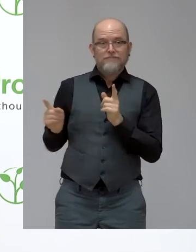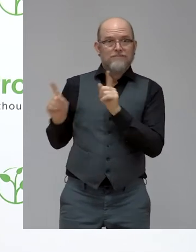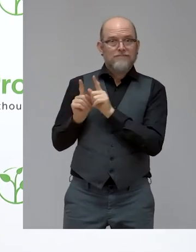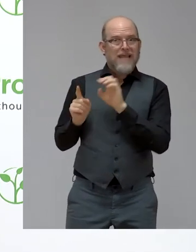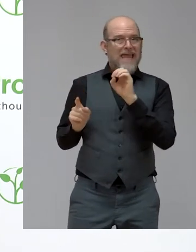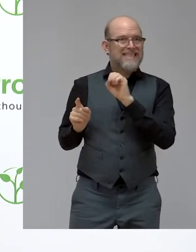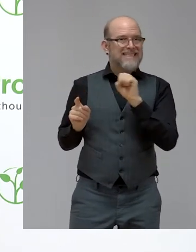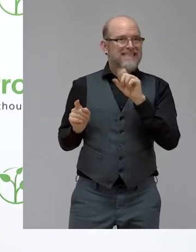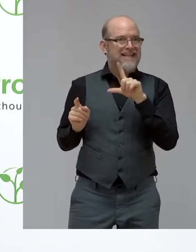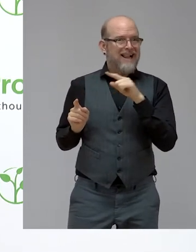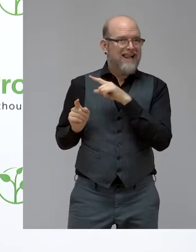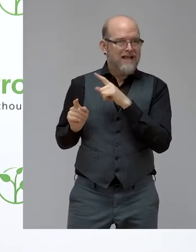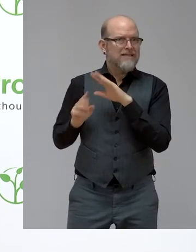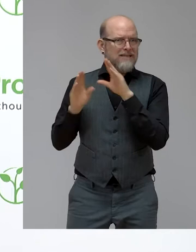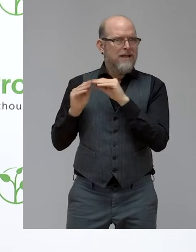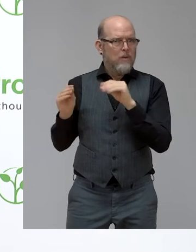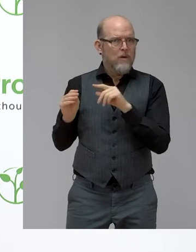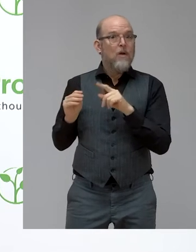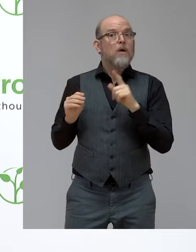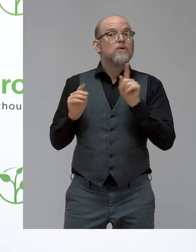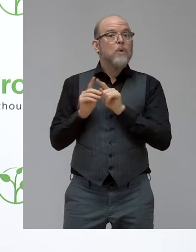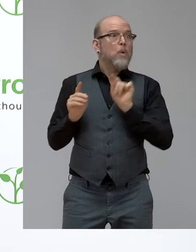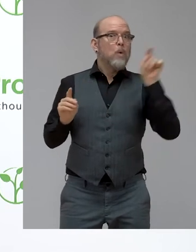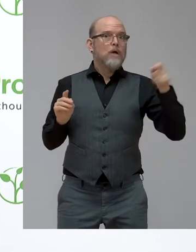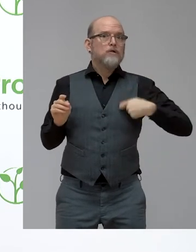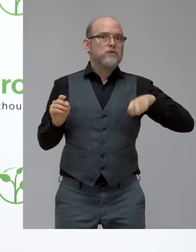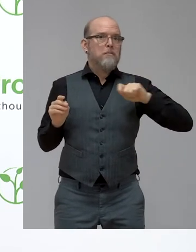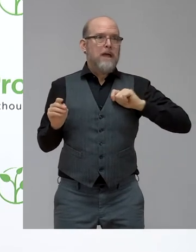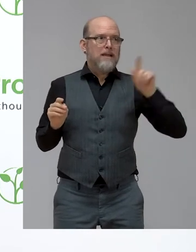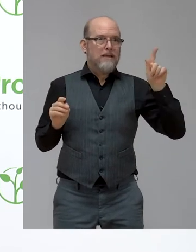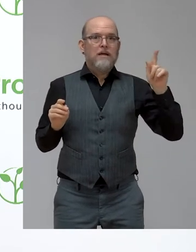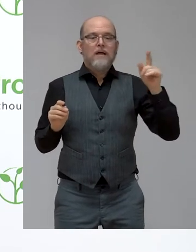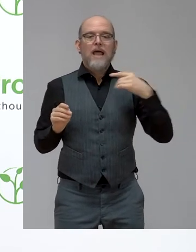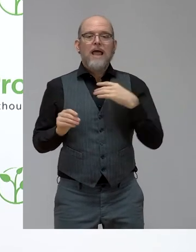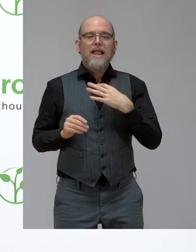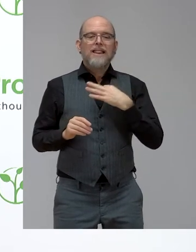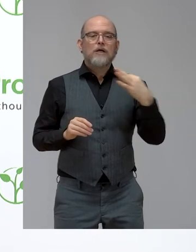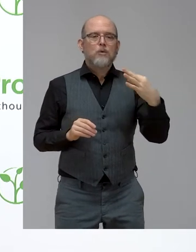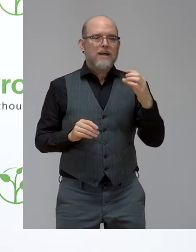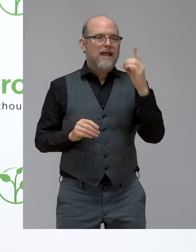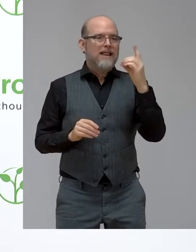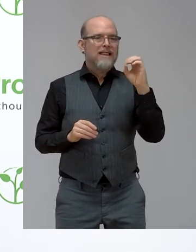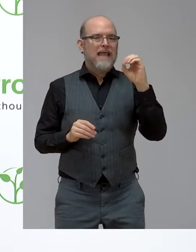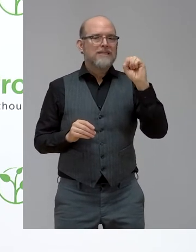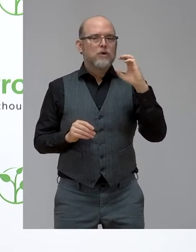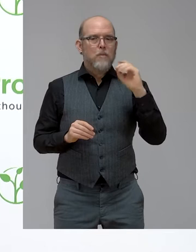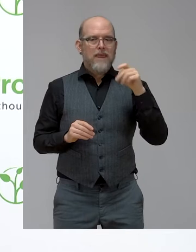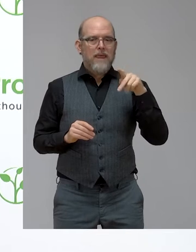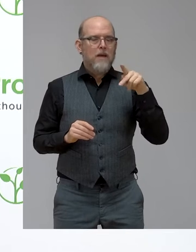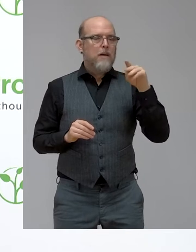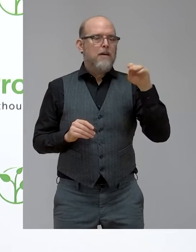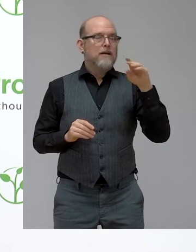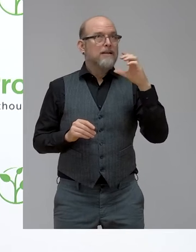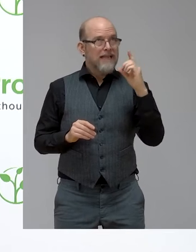partners. For those who cannot see me, I'm a white male in my 40s. I'm wearing a light blue shirt,